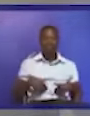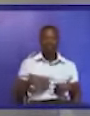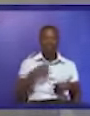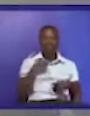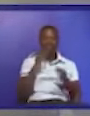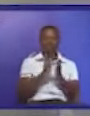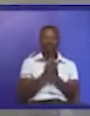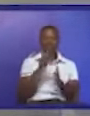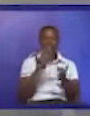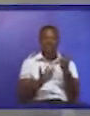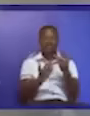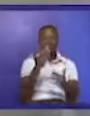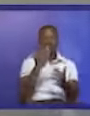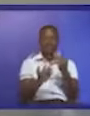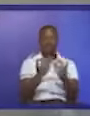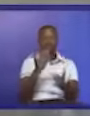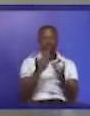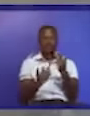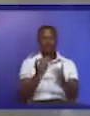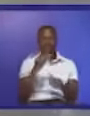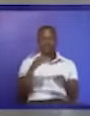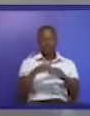is burning in this place tomorrow.